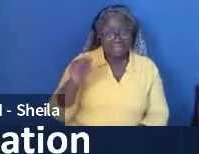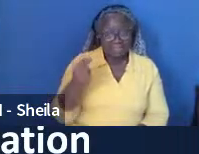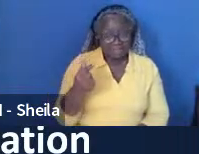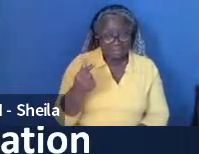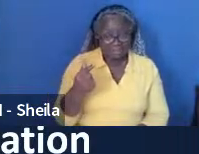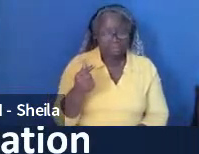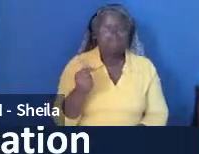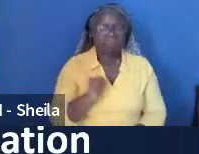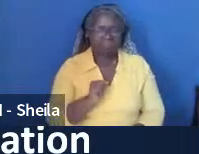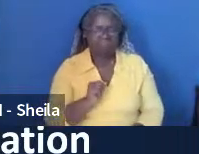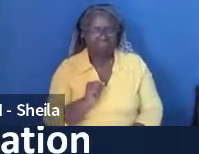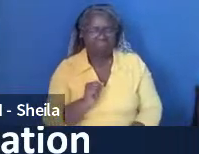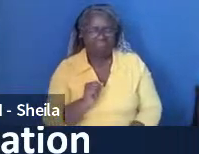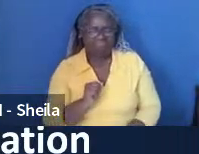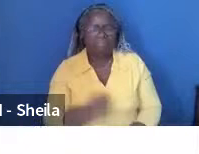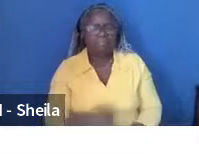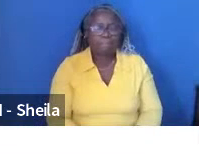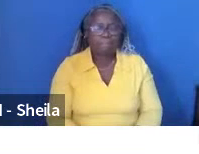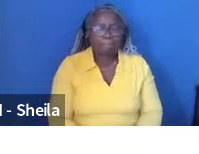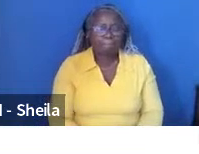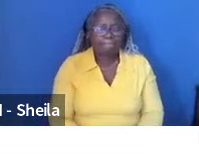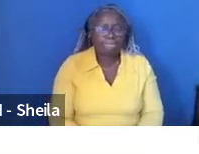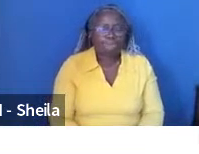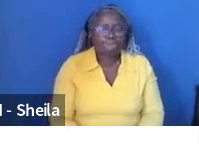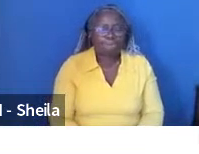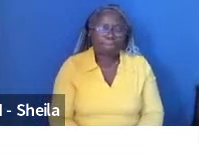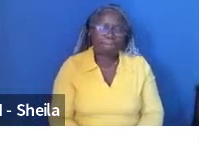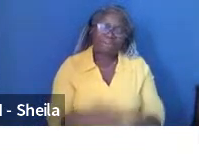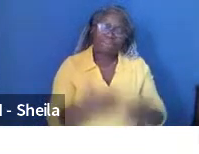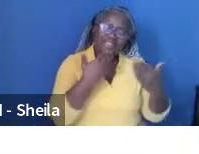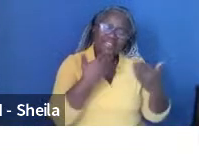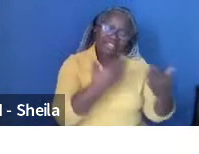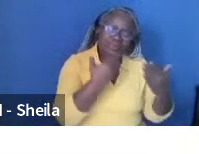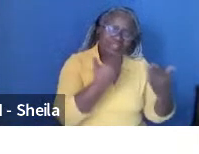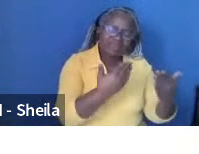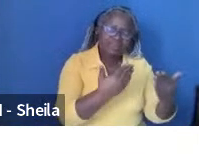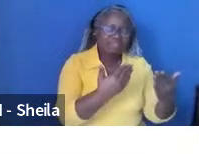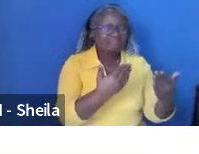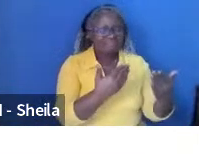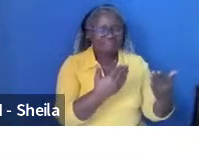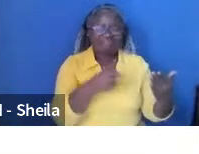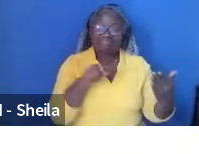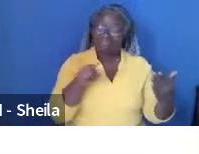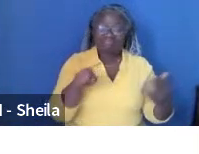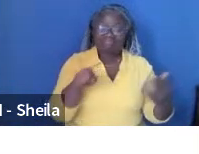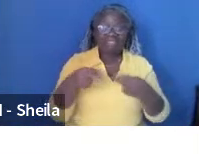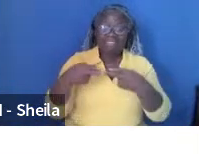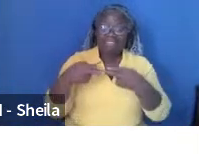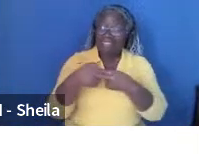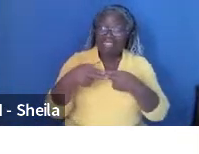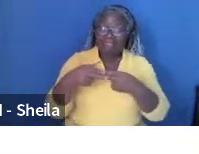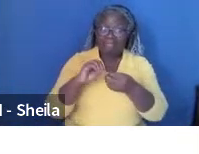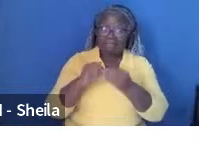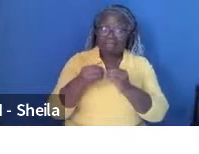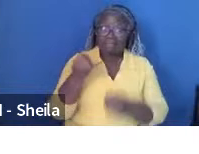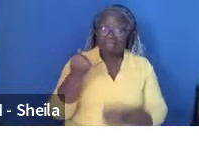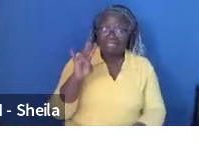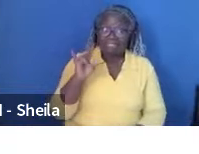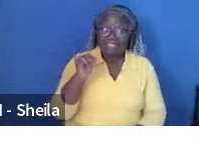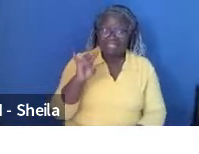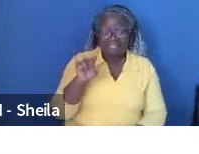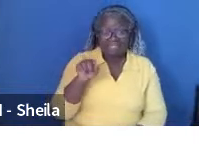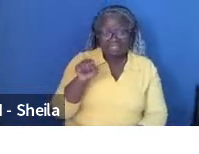Thanks, Bill. We're on slide 16, but let's move to slide 17. I'm going to cover accessibility standards